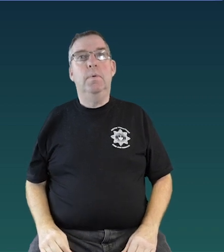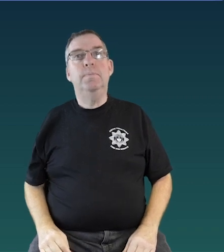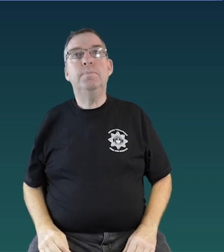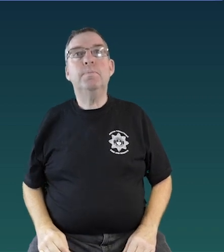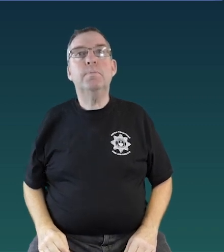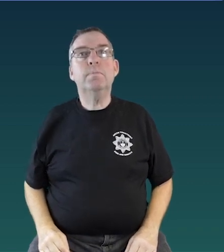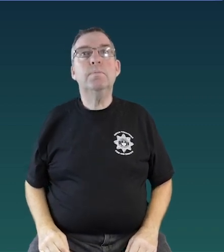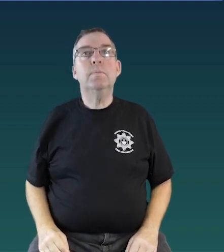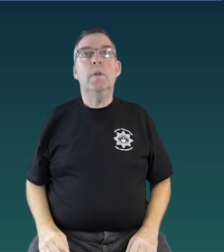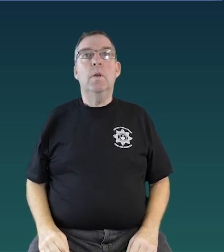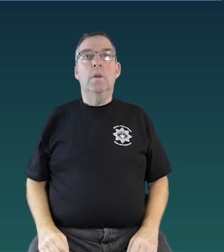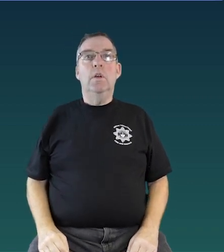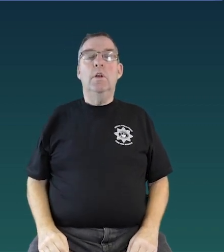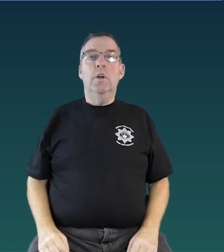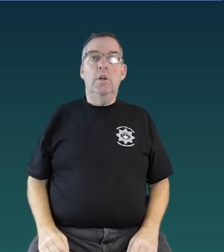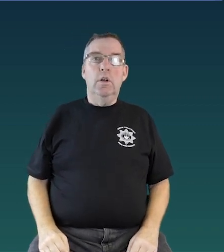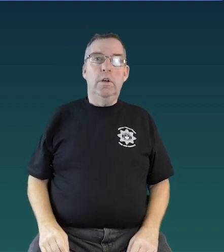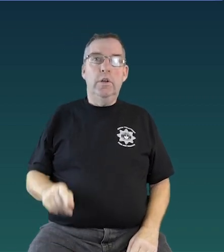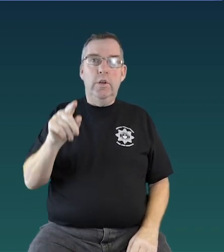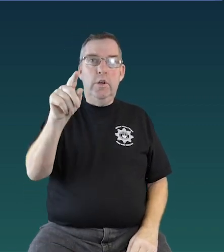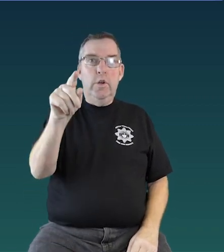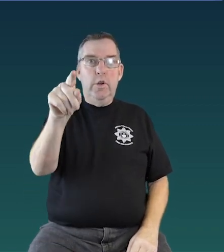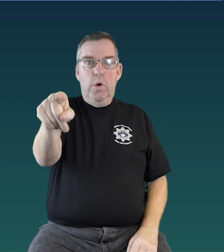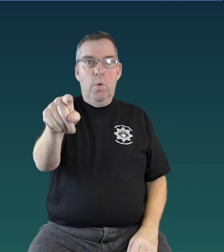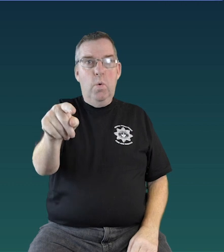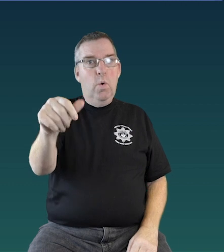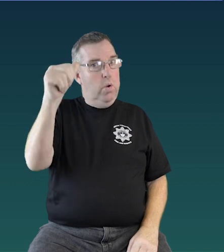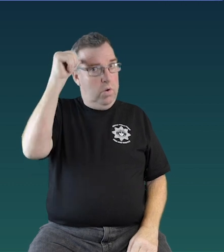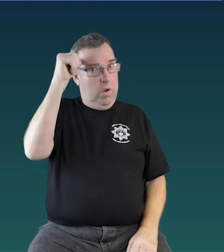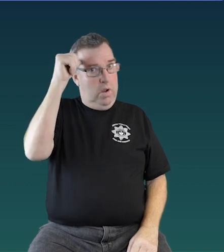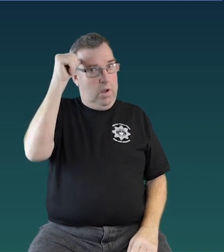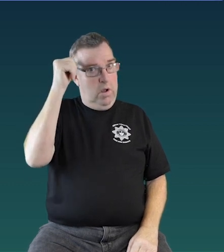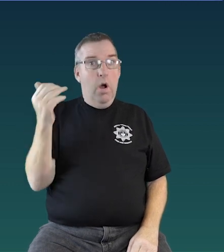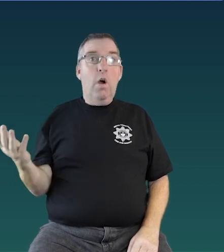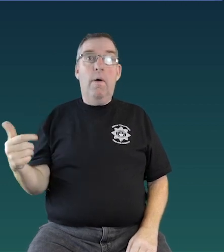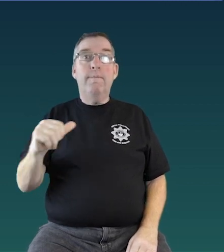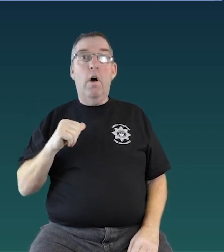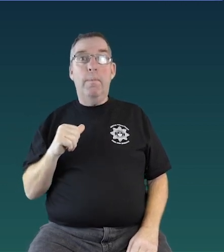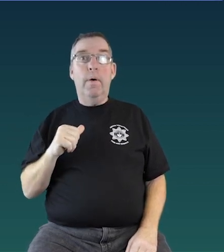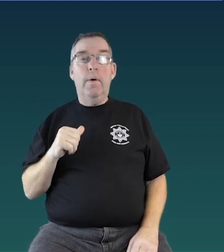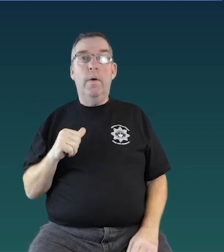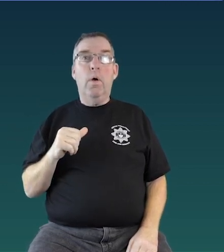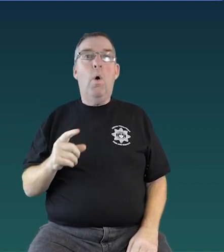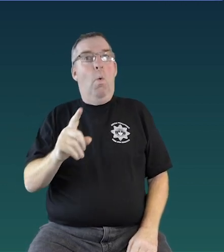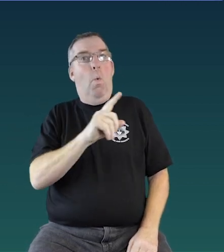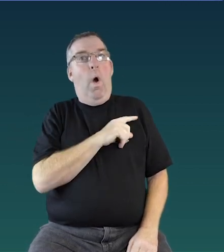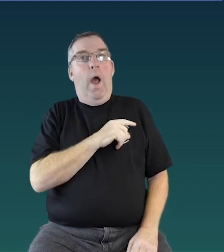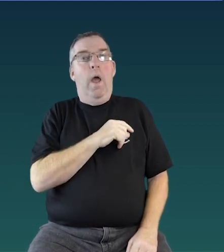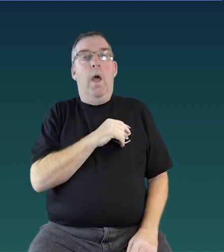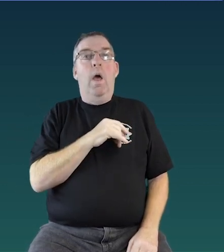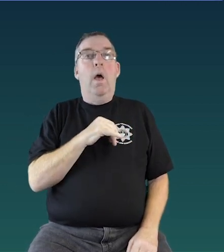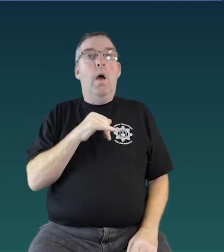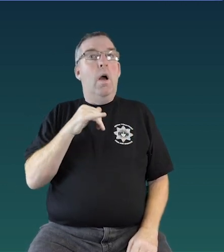into trouble. Do you know where you live? If you call 999, the person on the phone will ask you